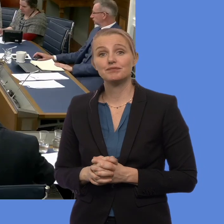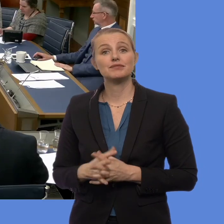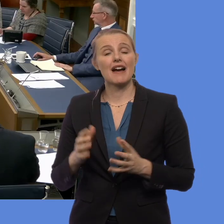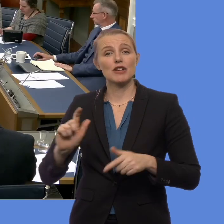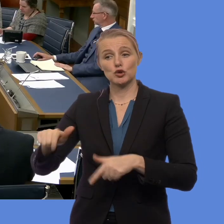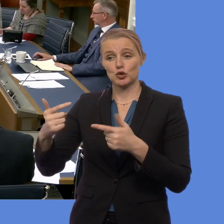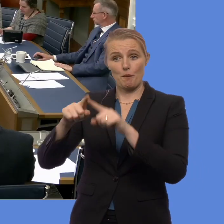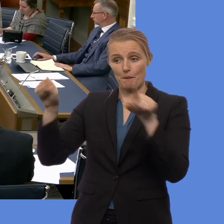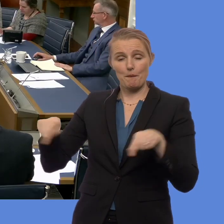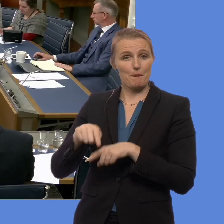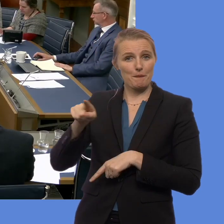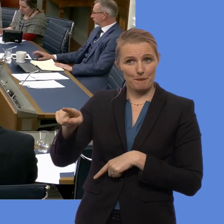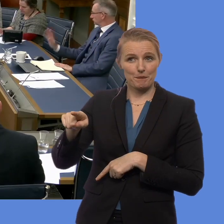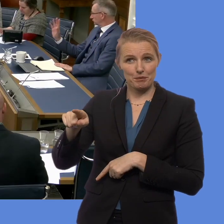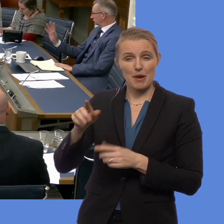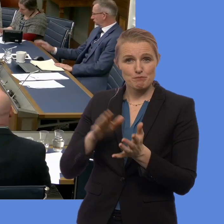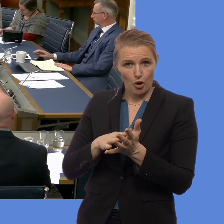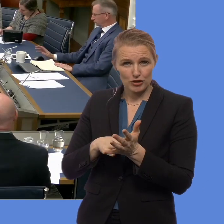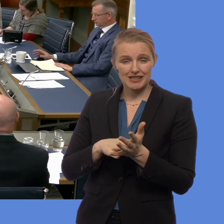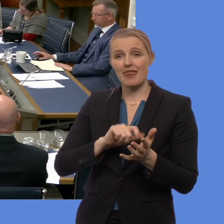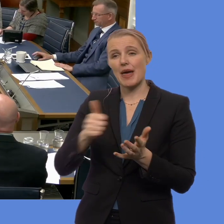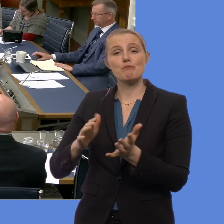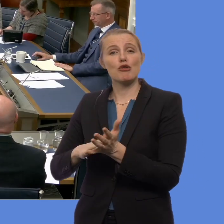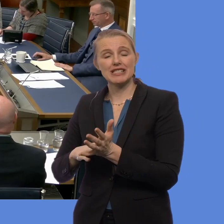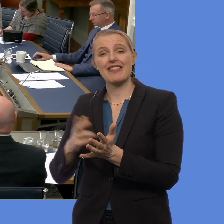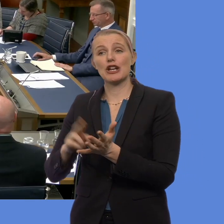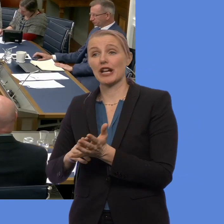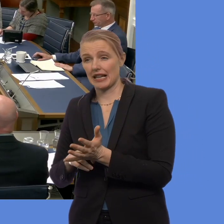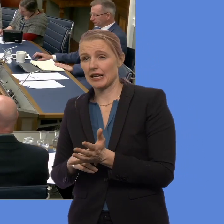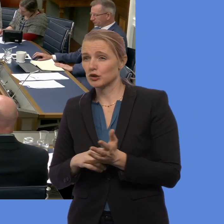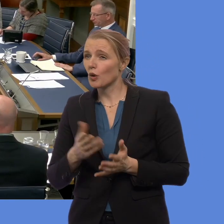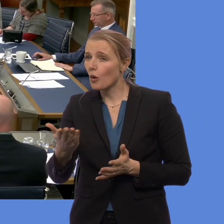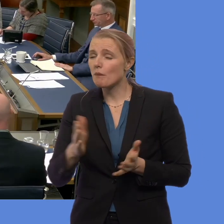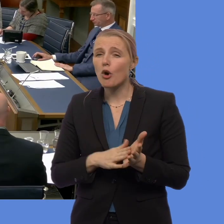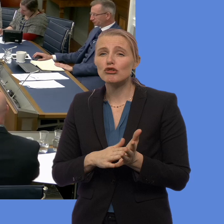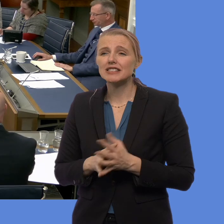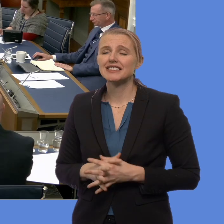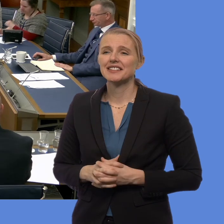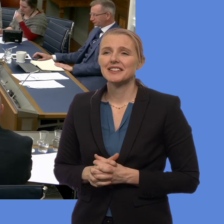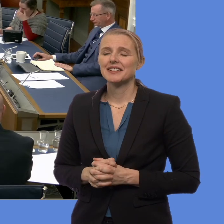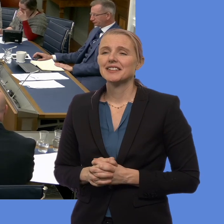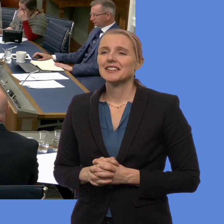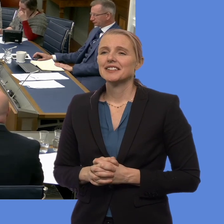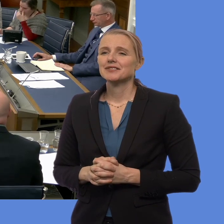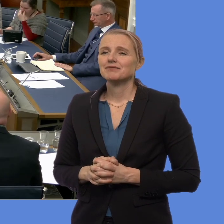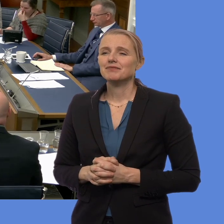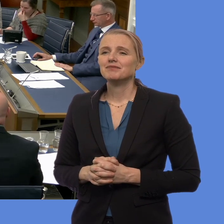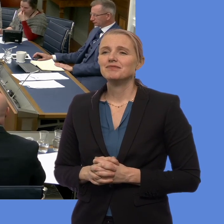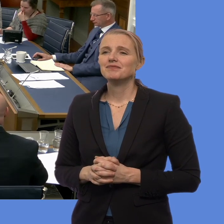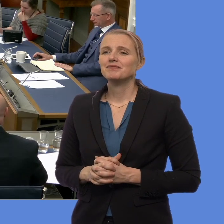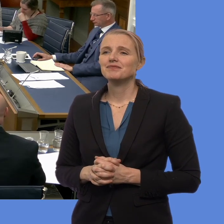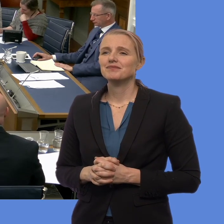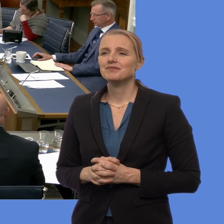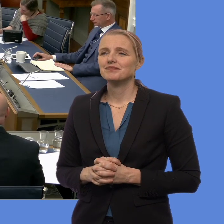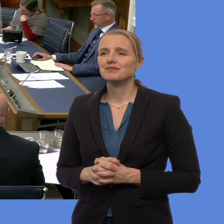and then we'll come to Malaysia, and then Nicola, and then I have Brian as well. So go ahead, Morris, please. Thank you very much, Chair, and thanks very